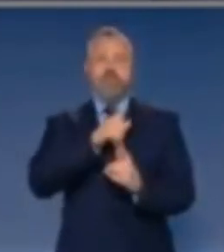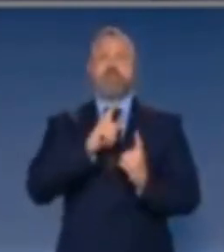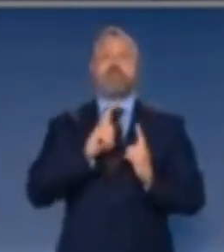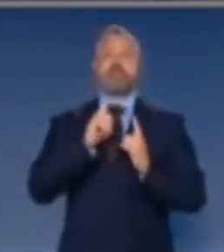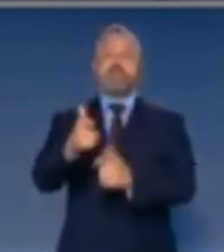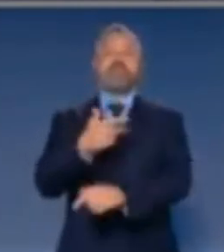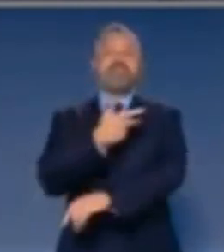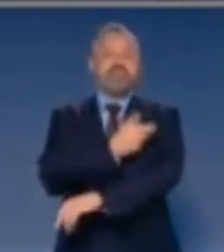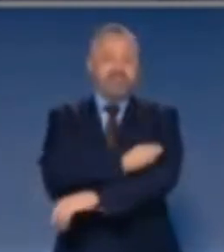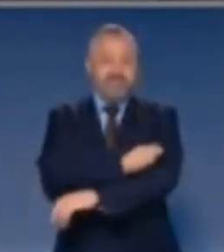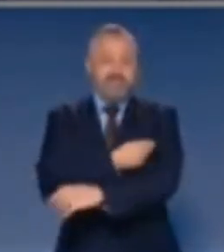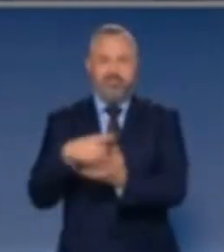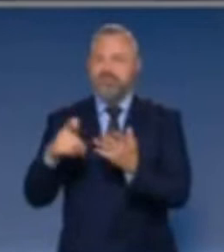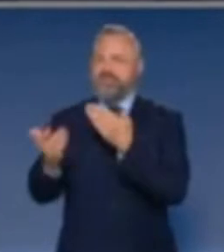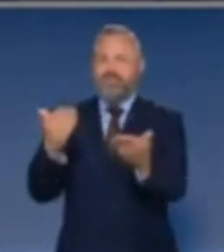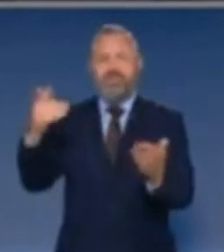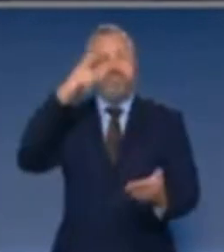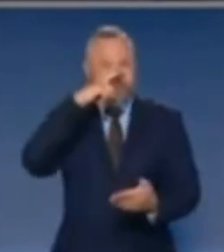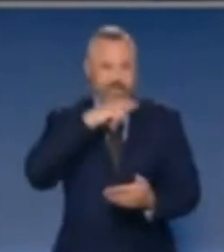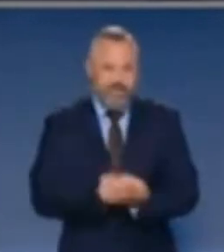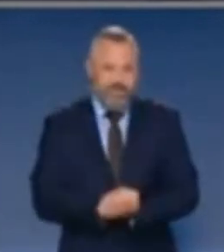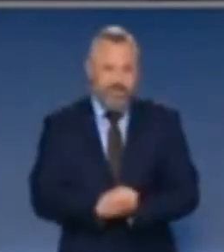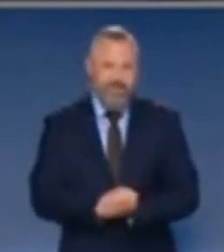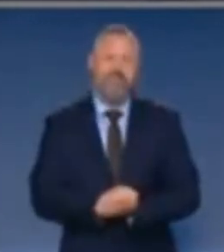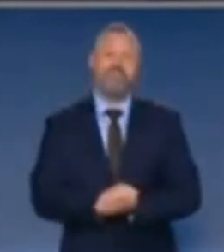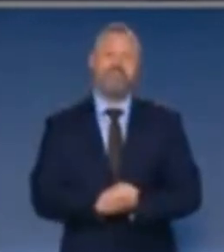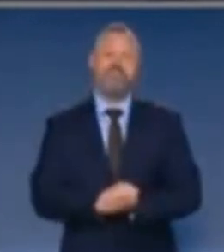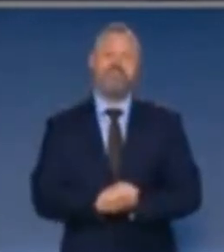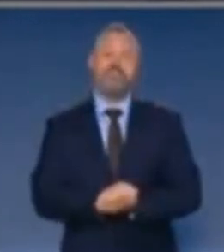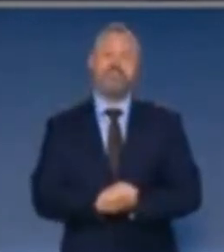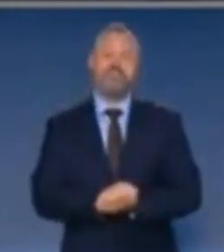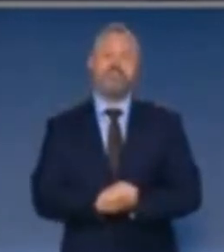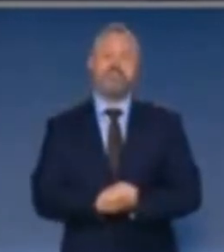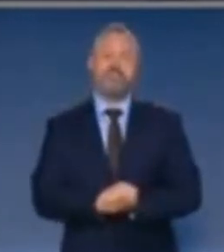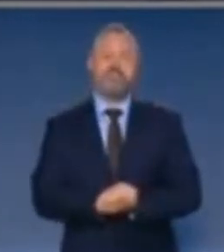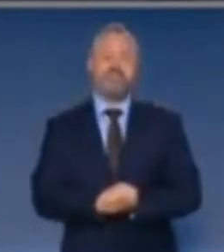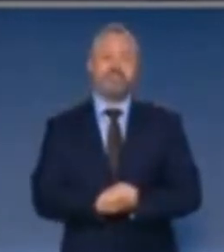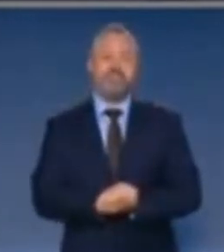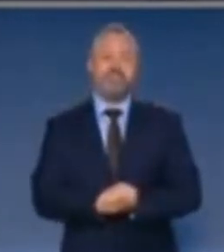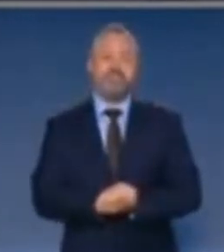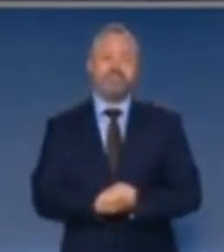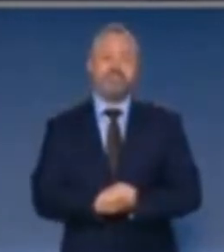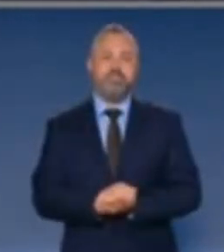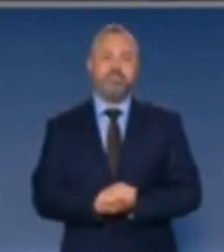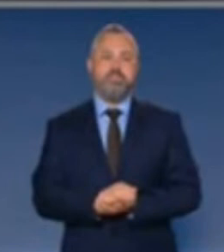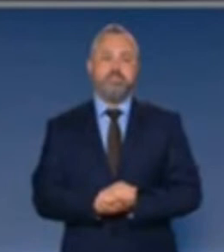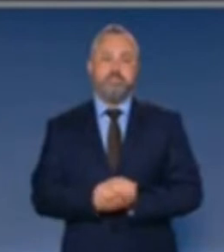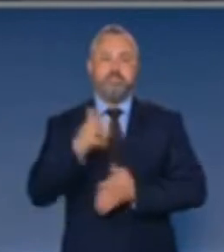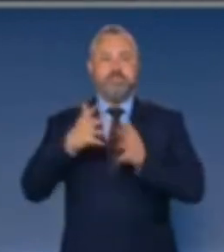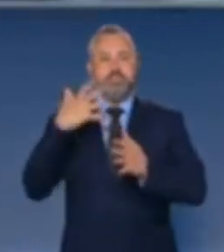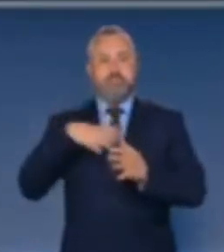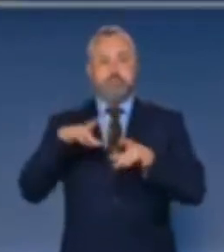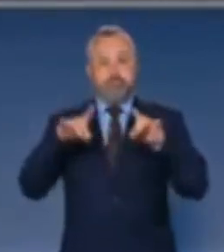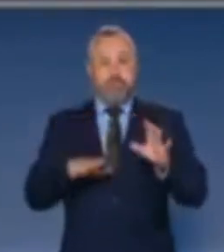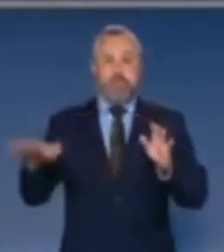to residents. But considering it's bungled, it would be a good idea if that was kind of more streamlined and everyone was doing that as well. I think we've got to